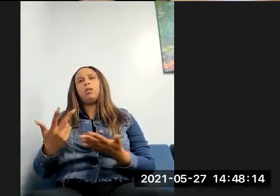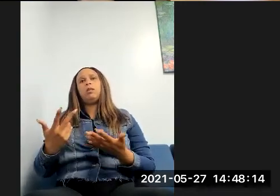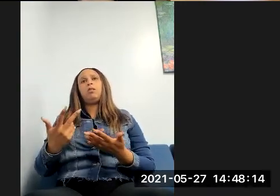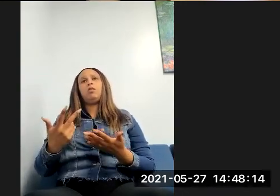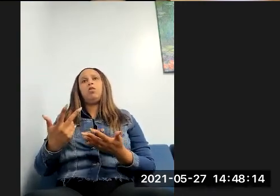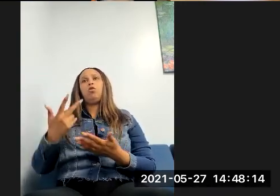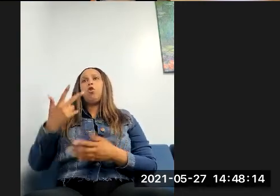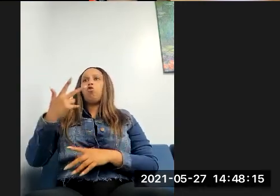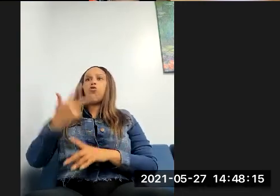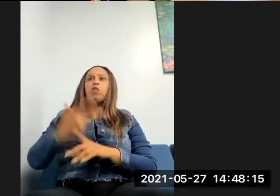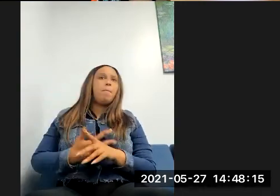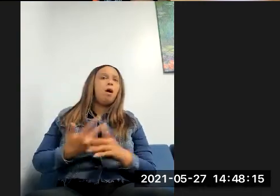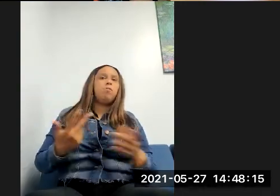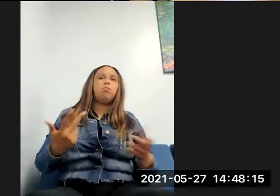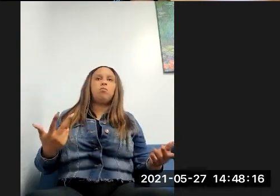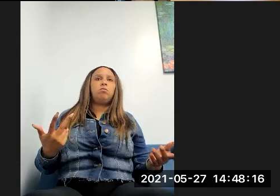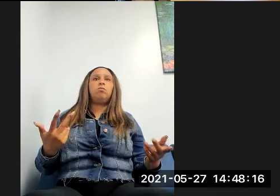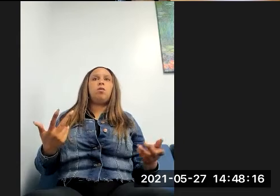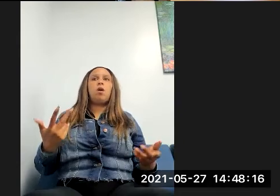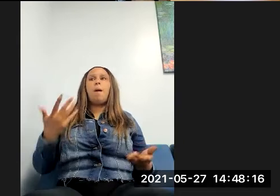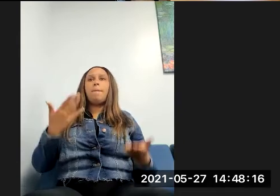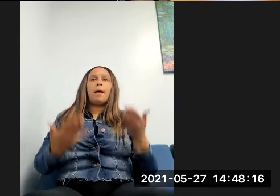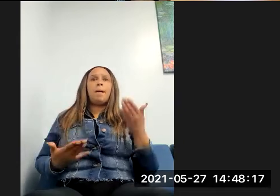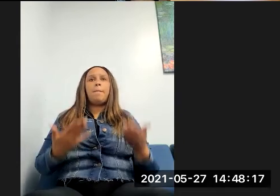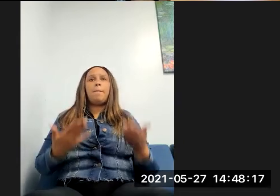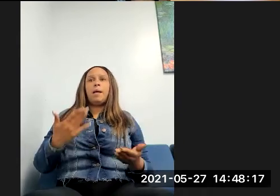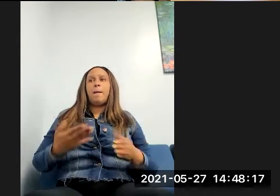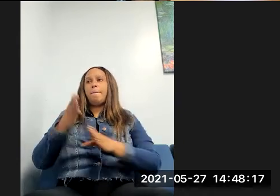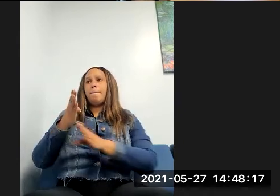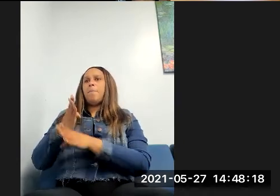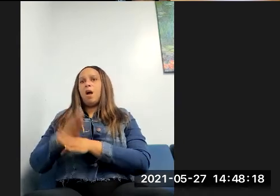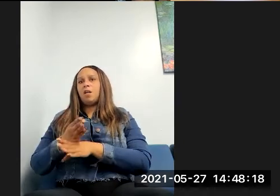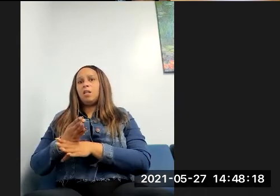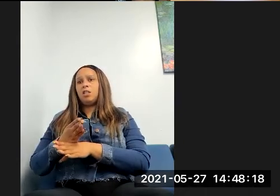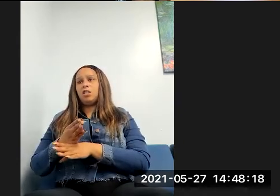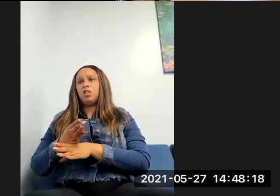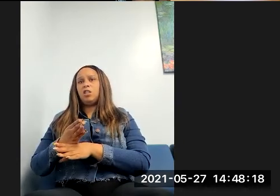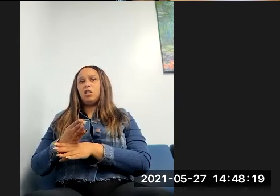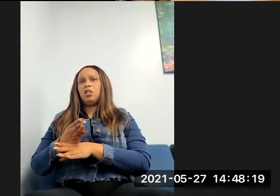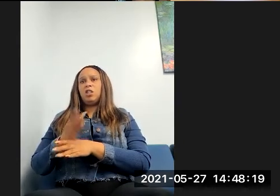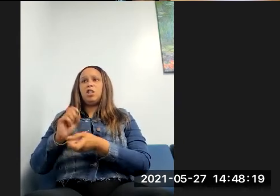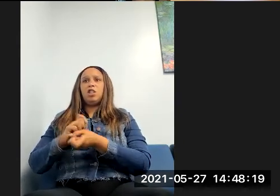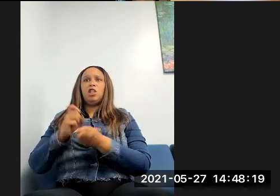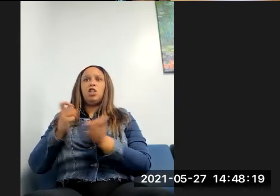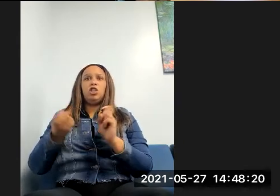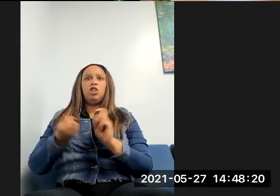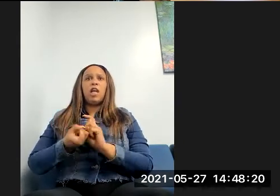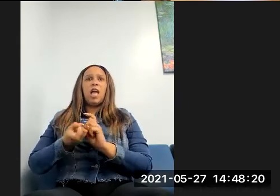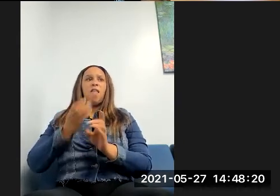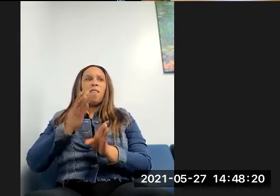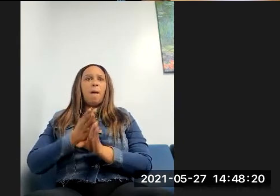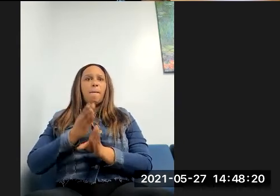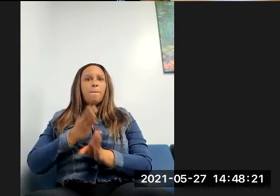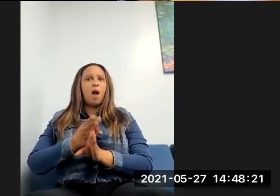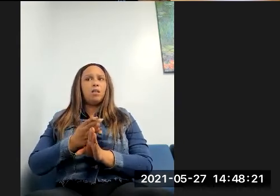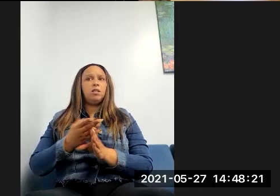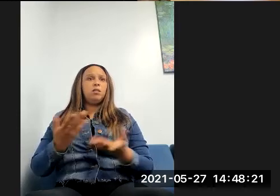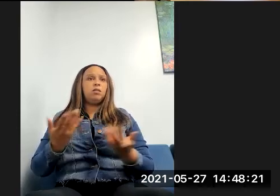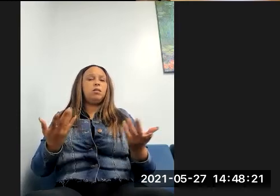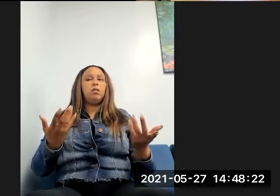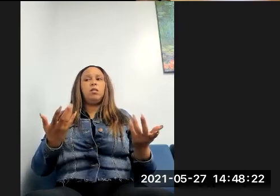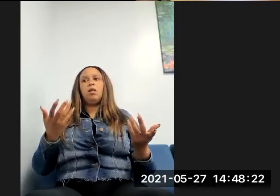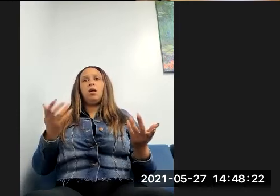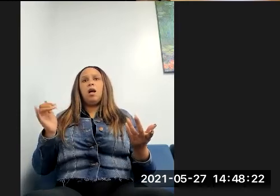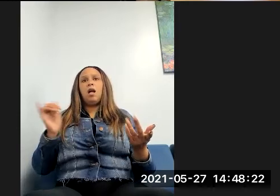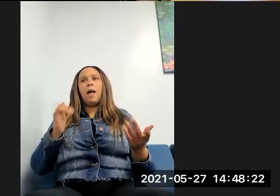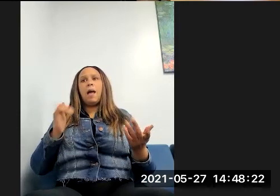or maybe the bus changes the type of bus that they're offering. Like, you may